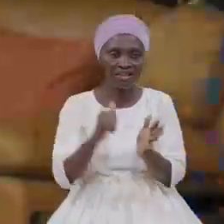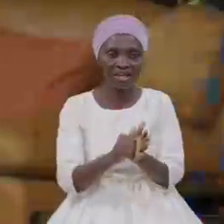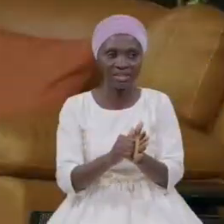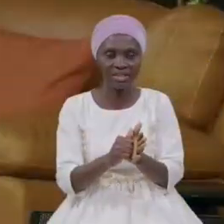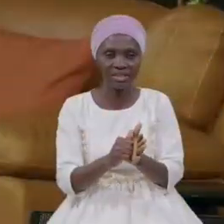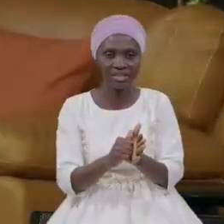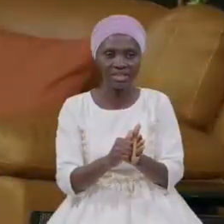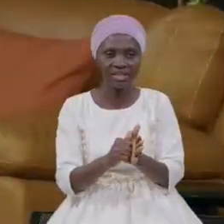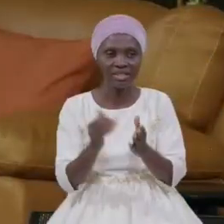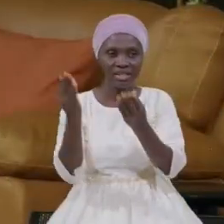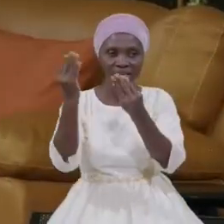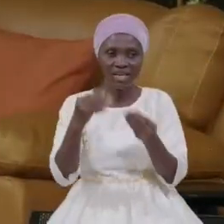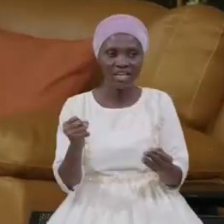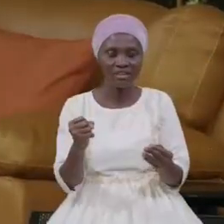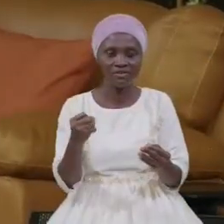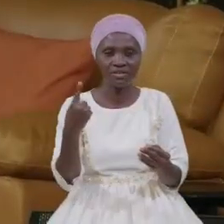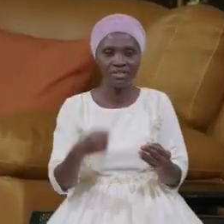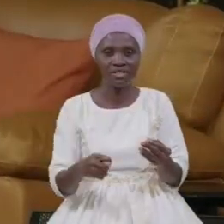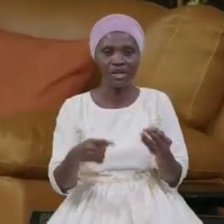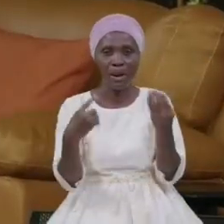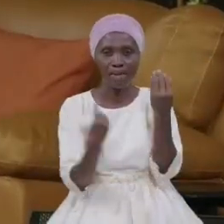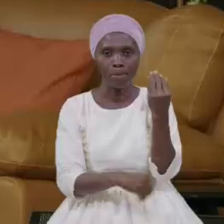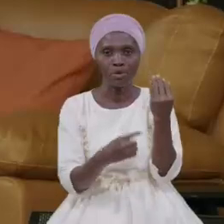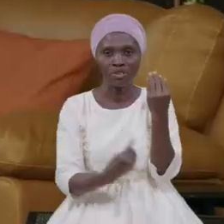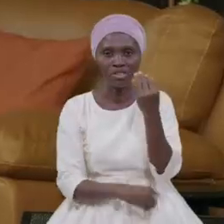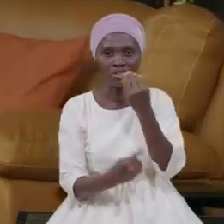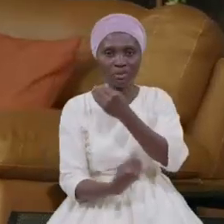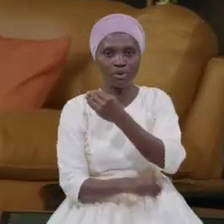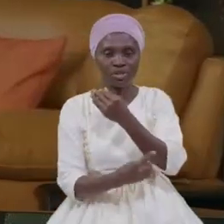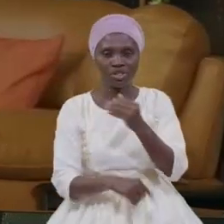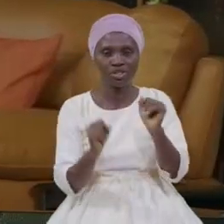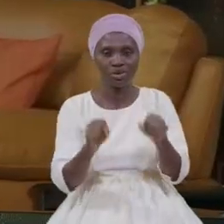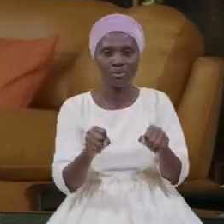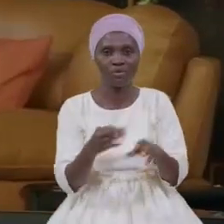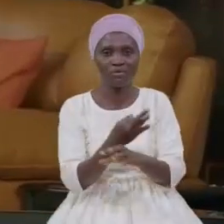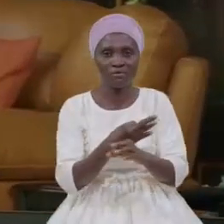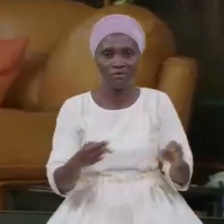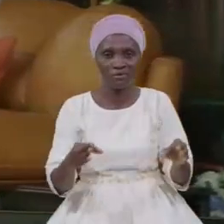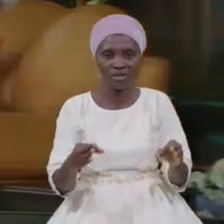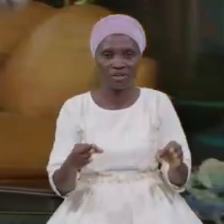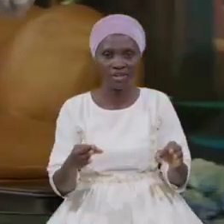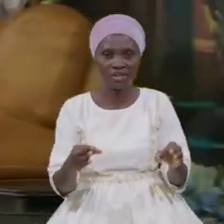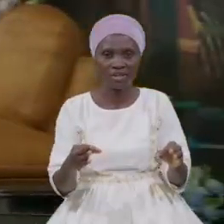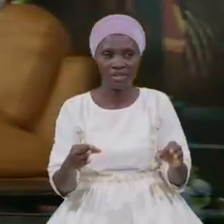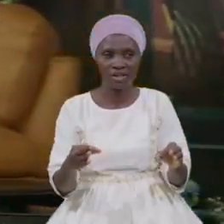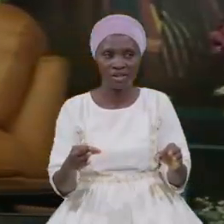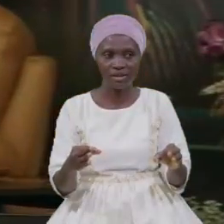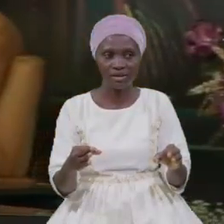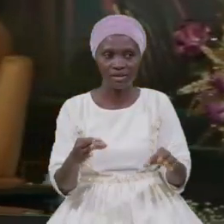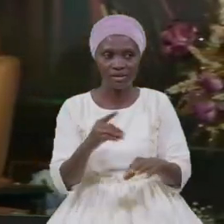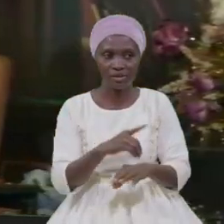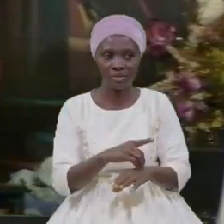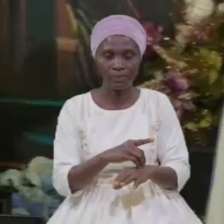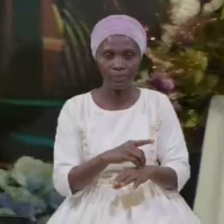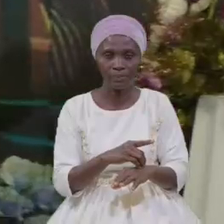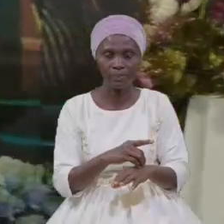the punishable freedom. The punishable. That is, from the lives we have lived,